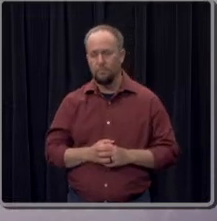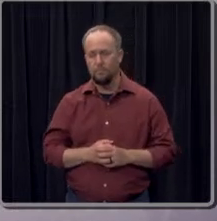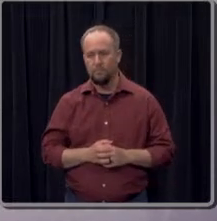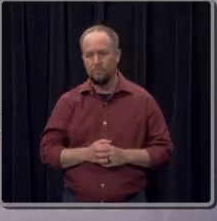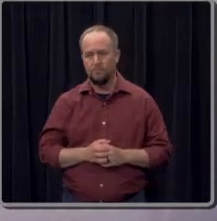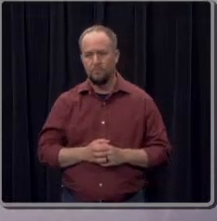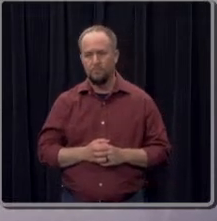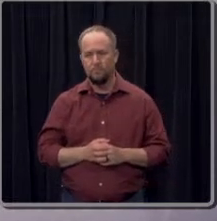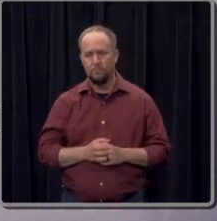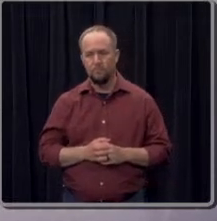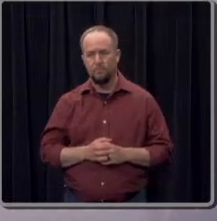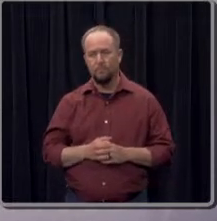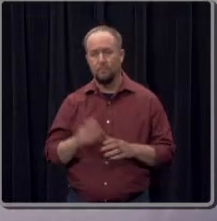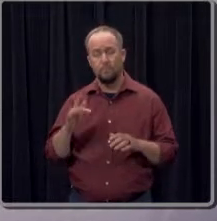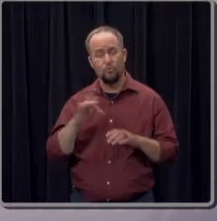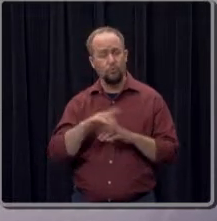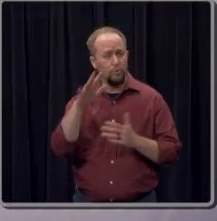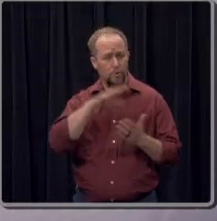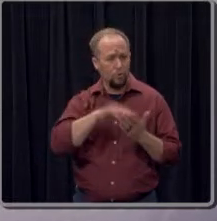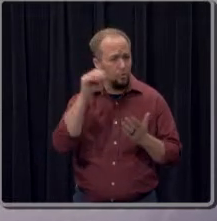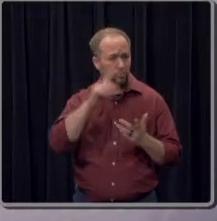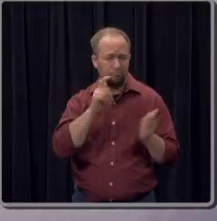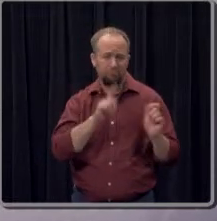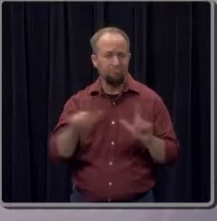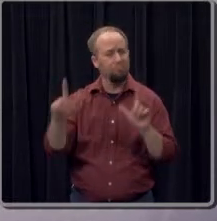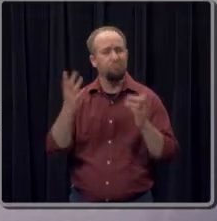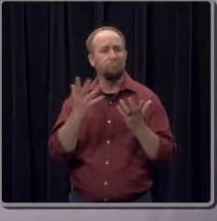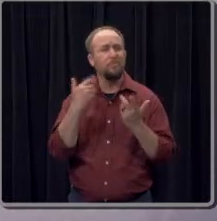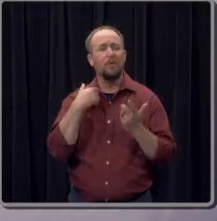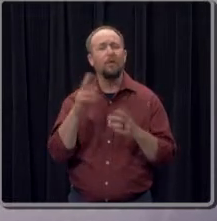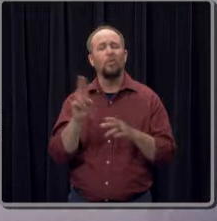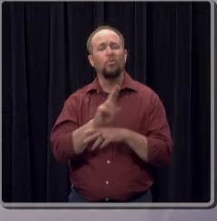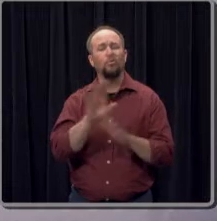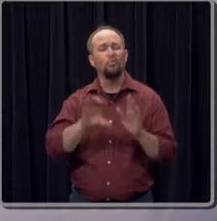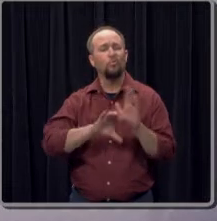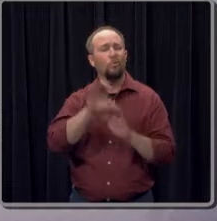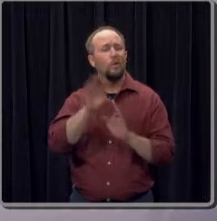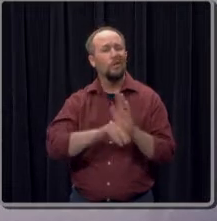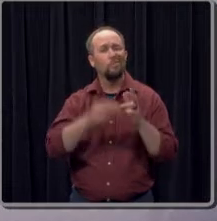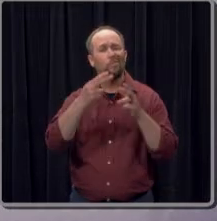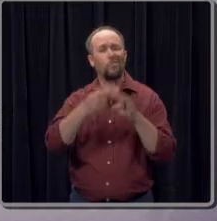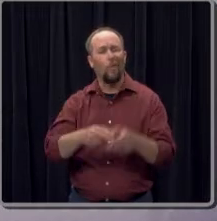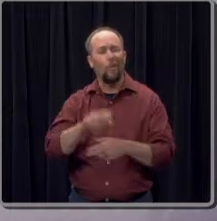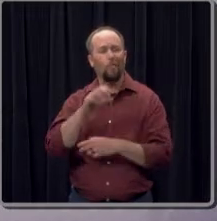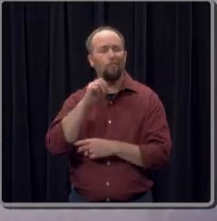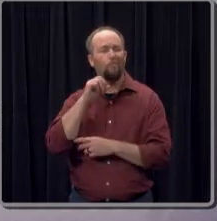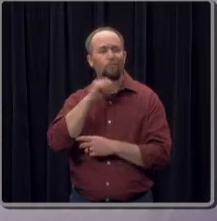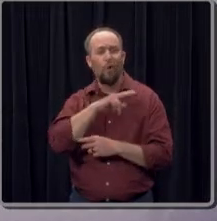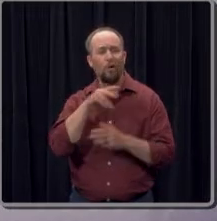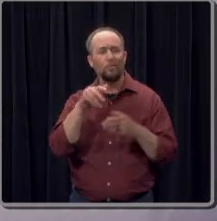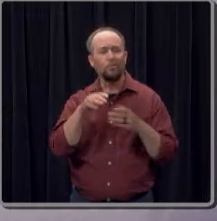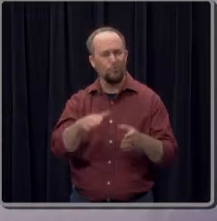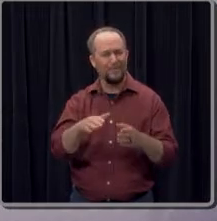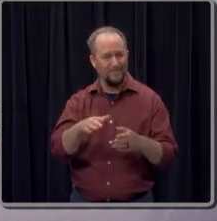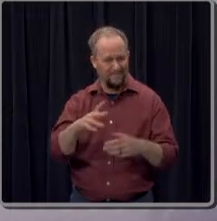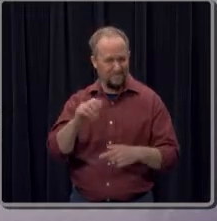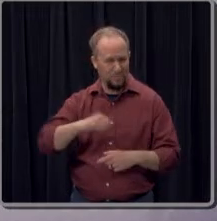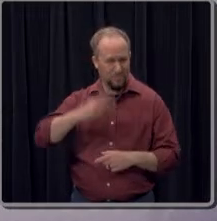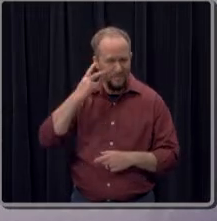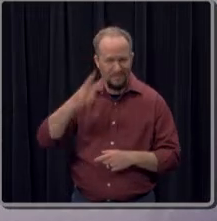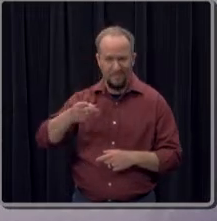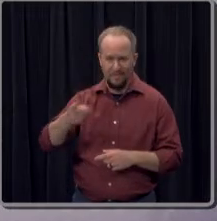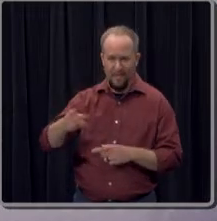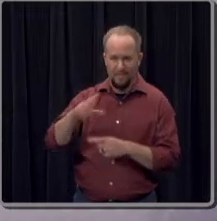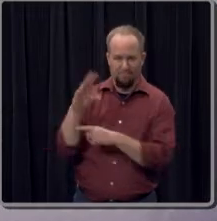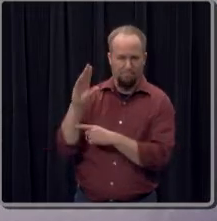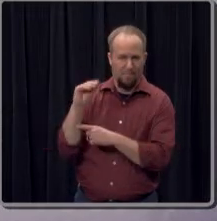Early Learning Framework is just a little bit about our curriculum. We use a curriculum that's called Frog Street, and you can see this is a